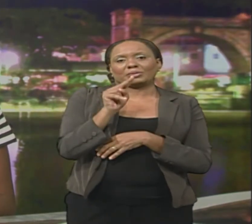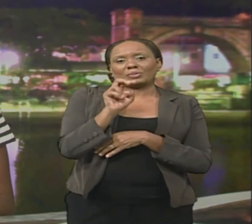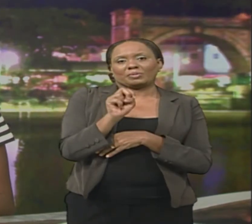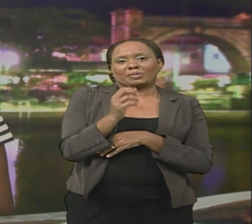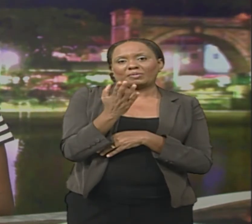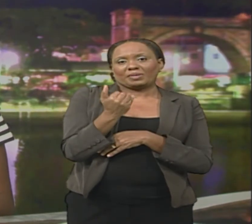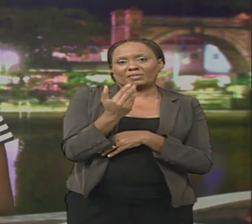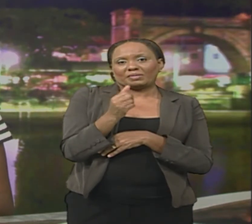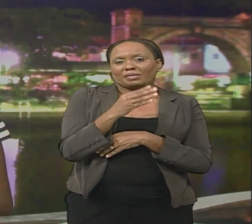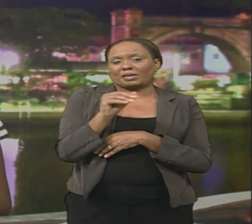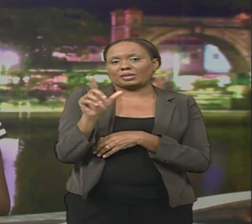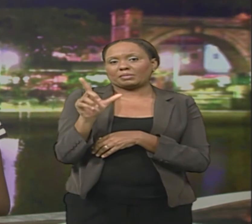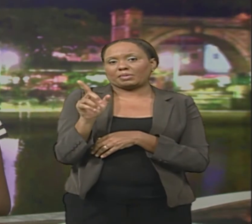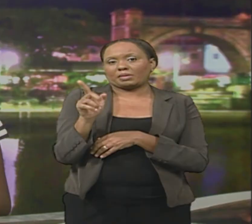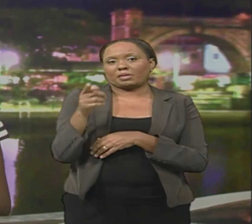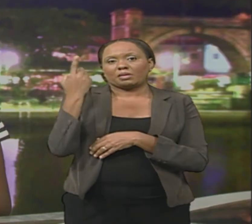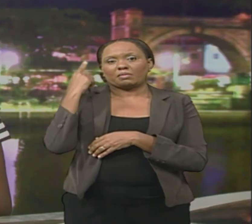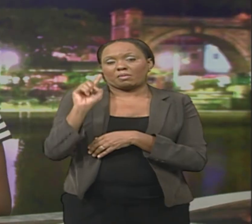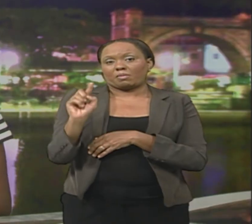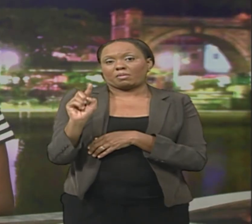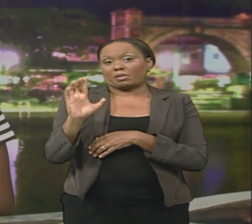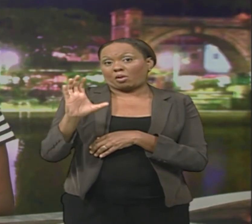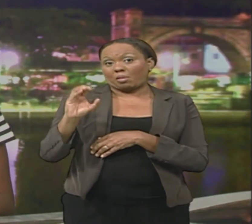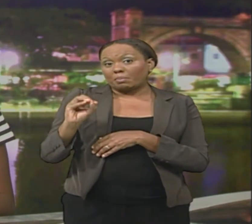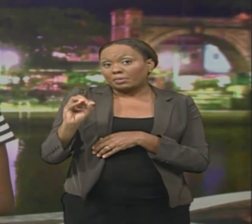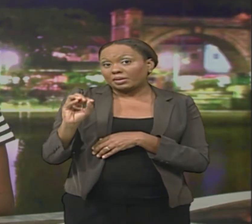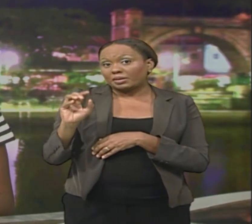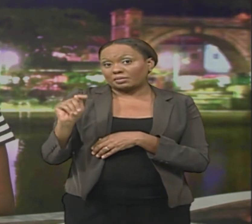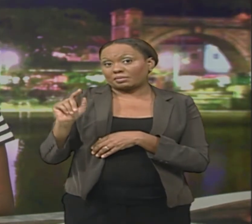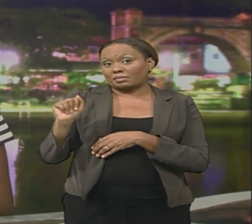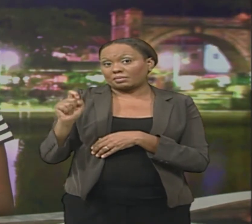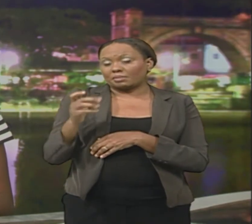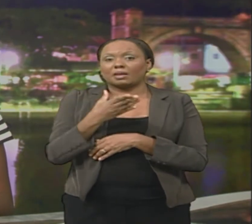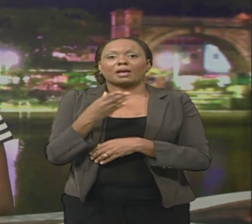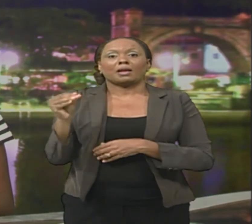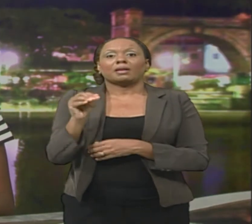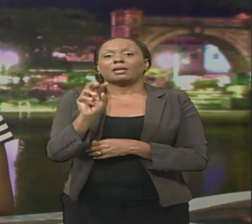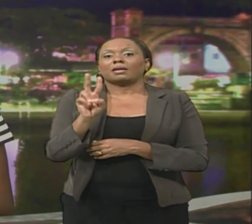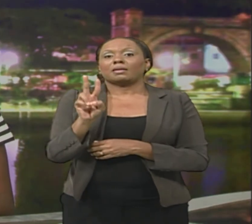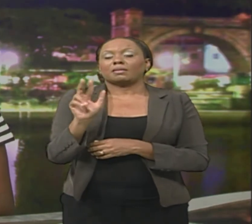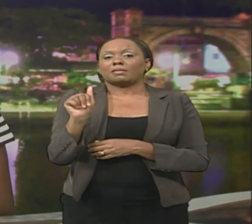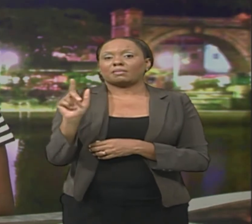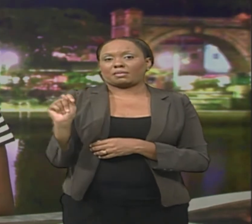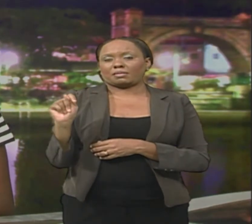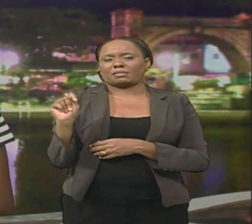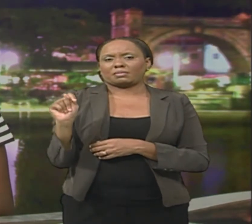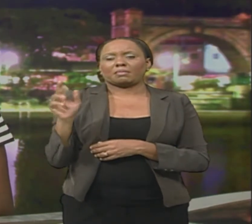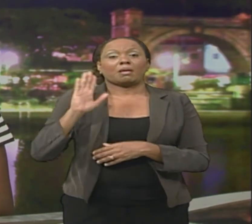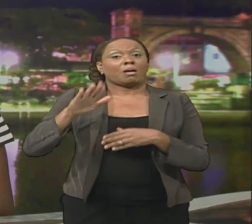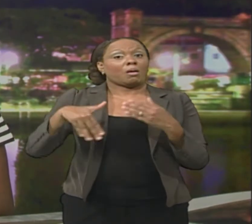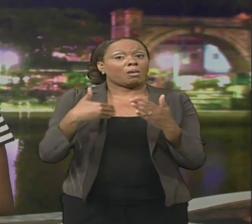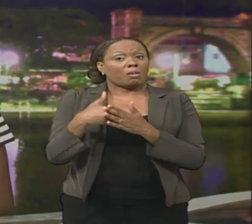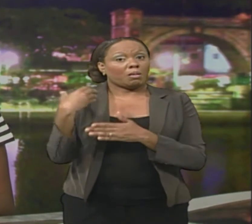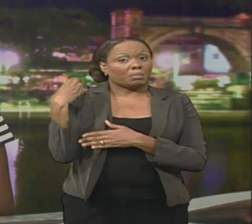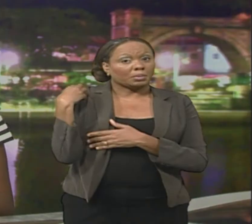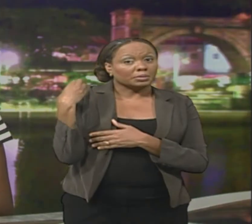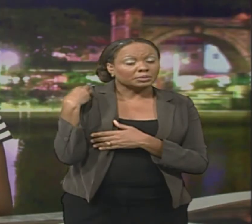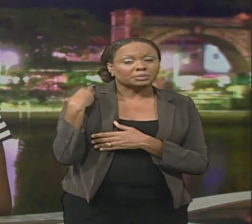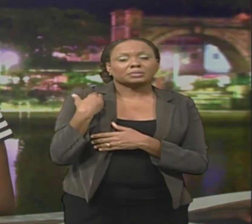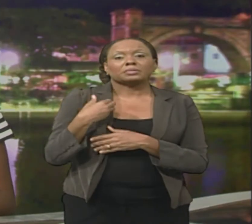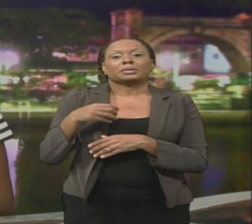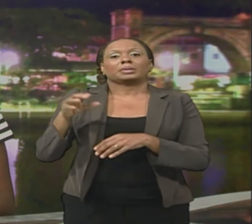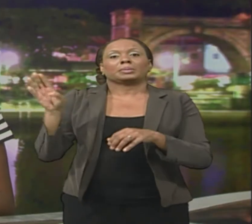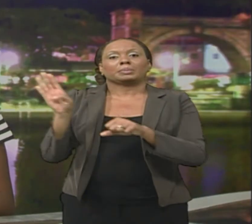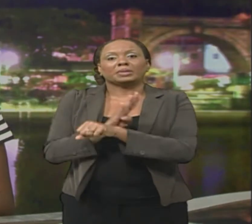for corporate and value-added taxes. Ms. Sivers further expressed the need for all employers,